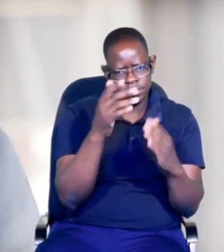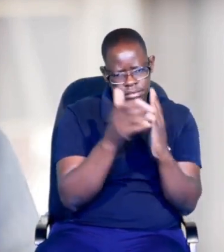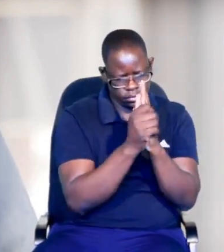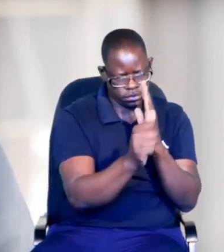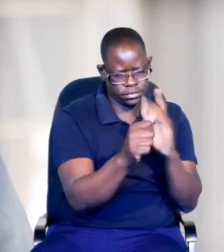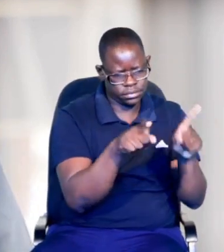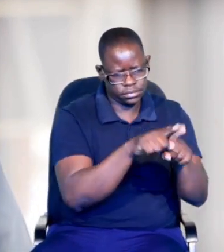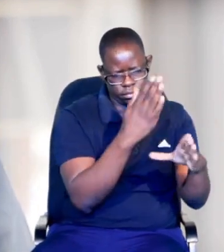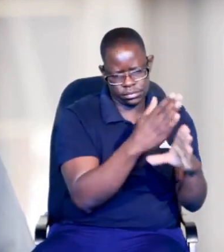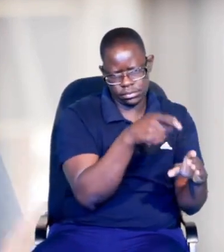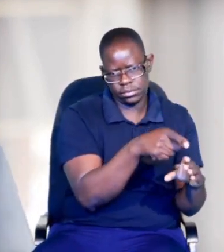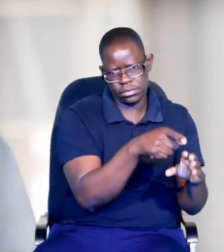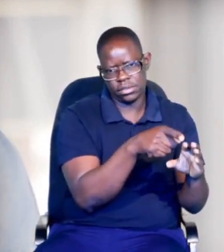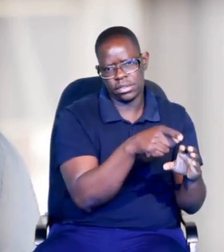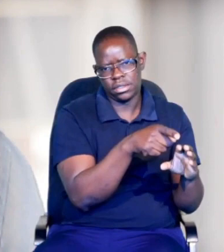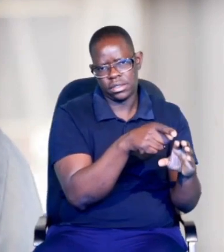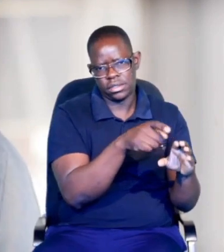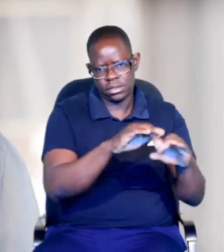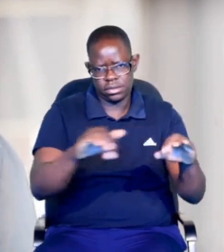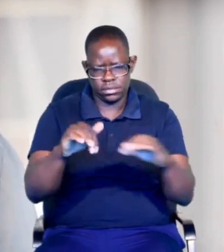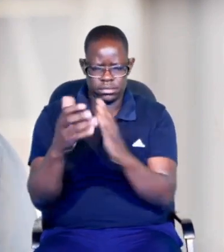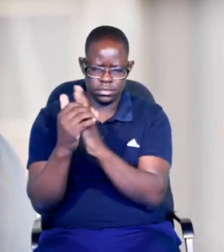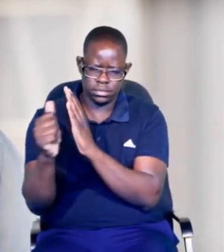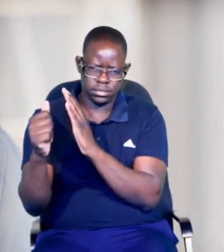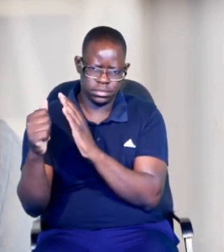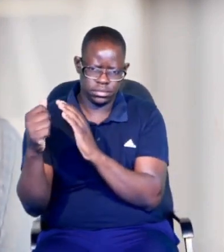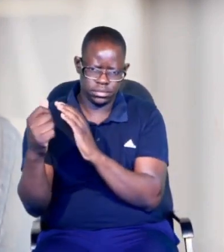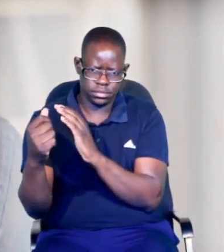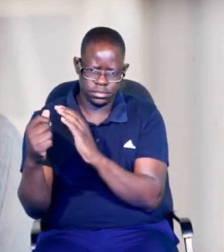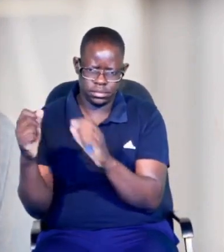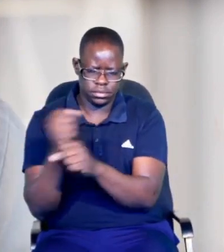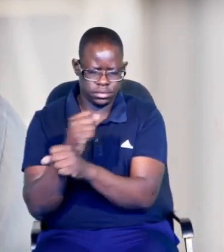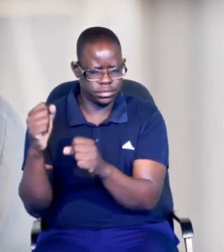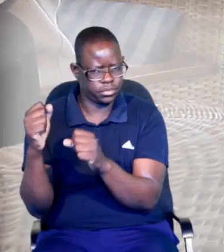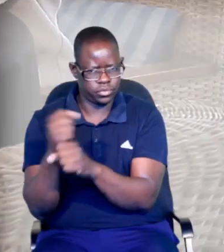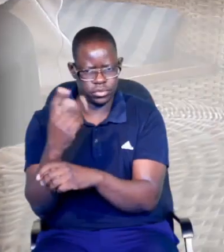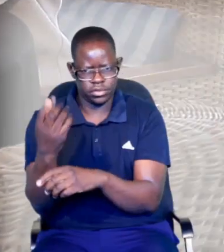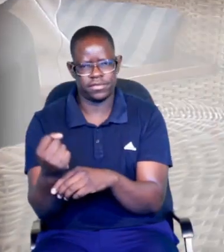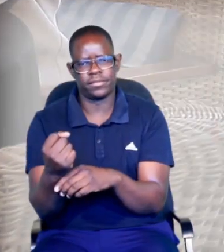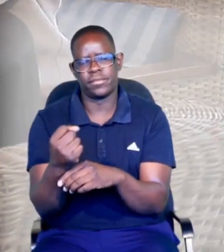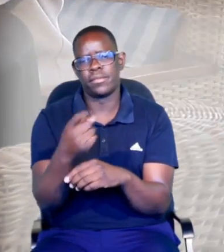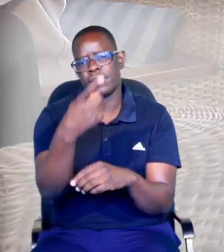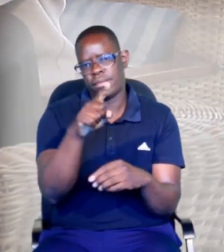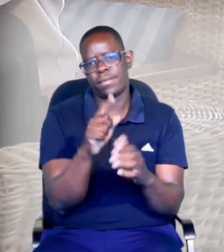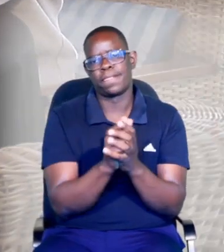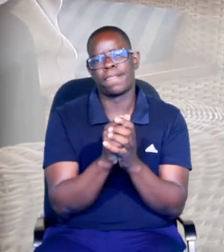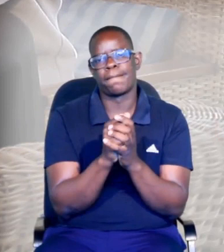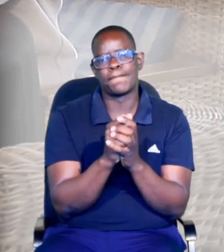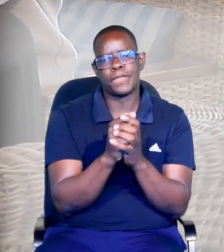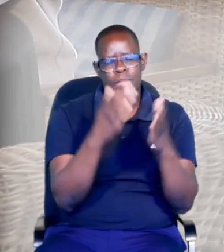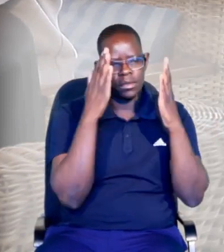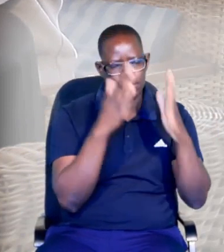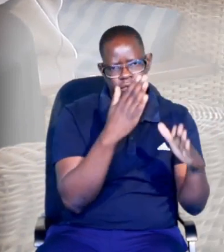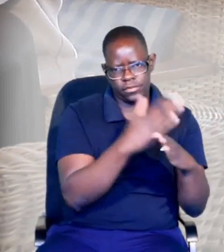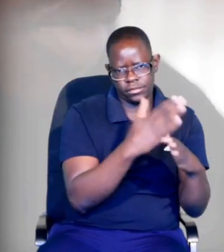required for a specific type of job may require specific qualification and so on, which everybody might not have. She's right. That's why in specialization